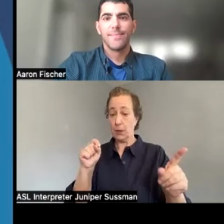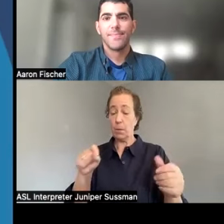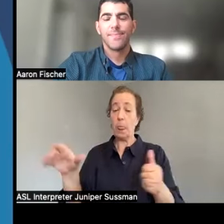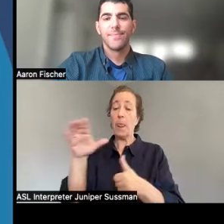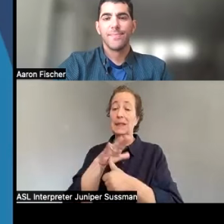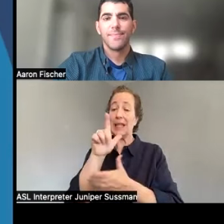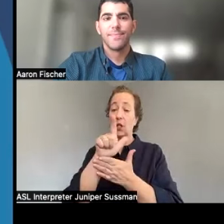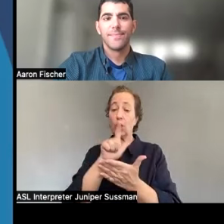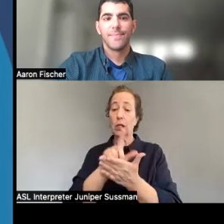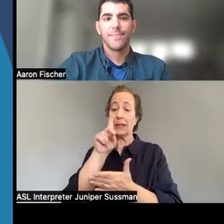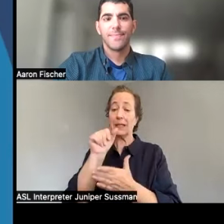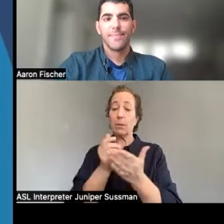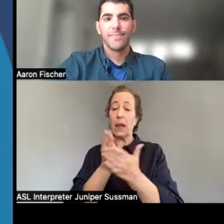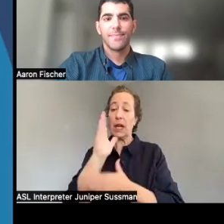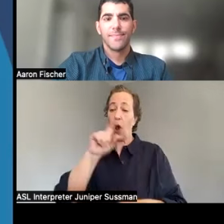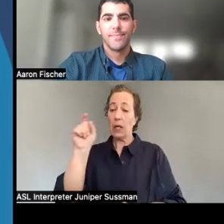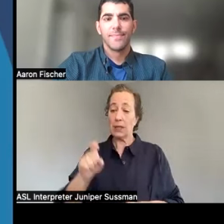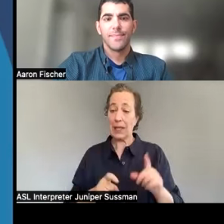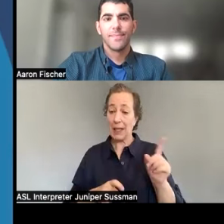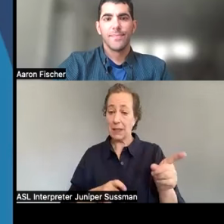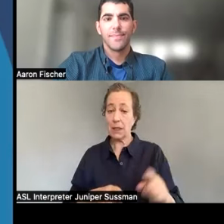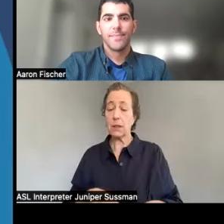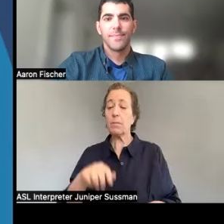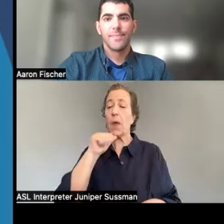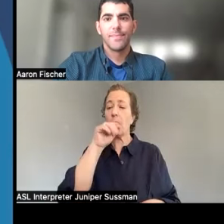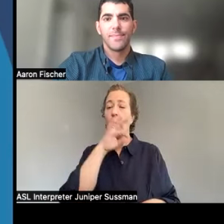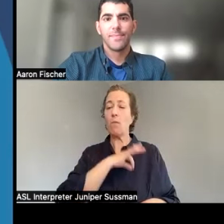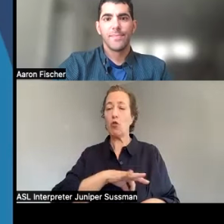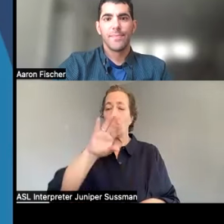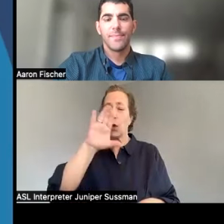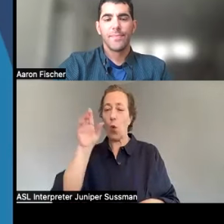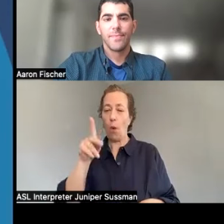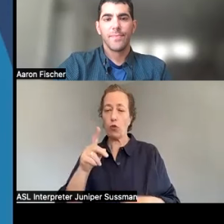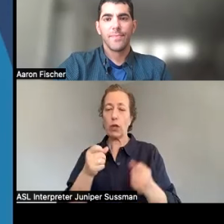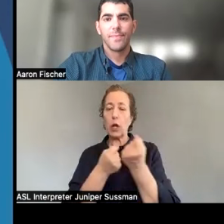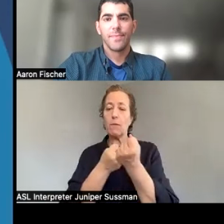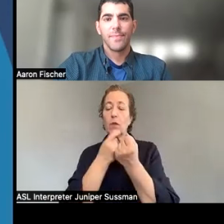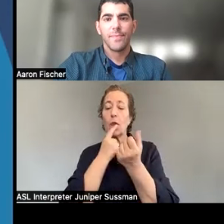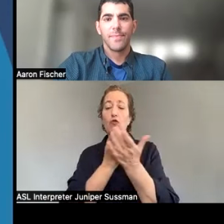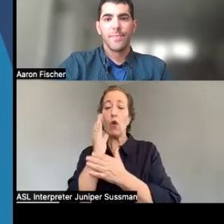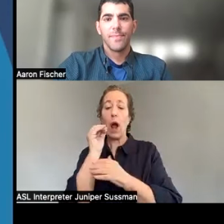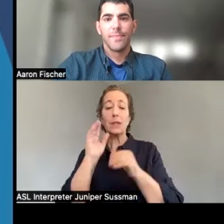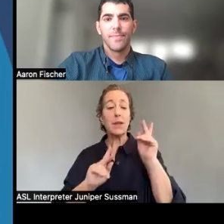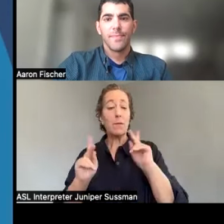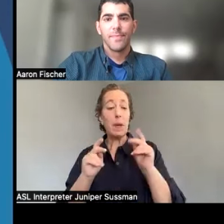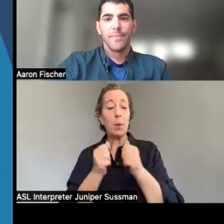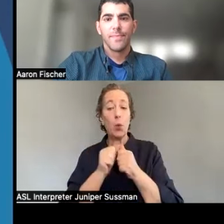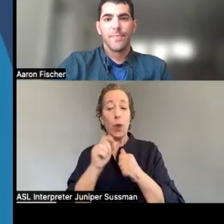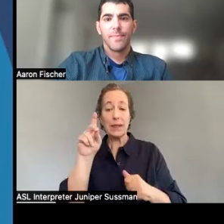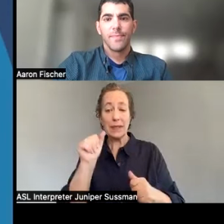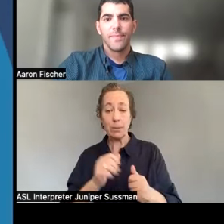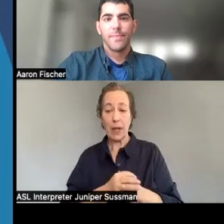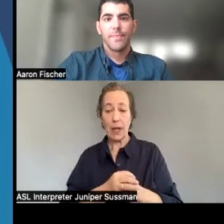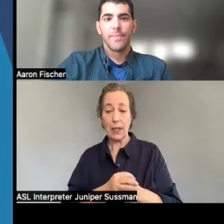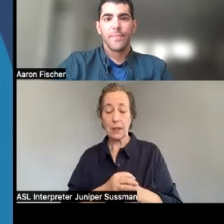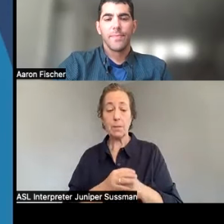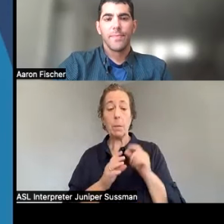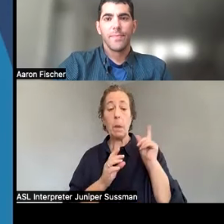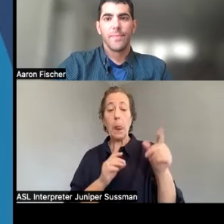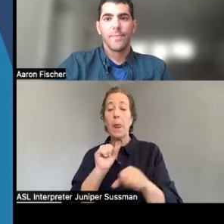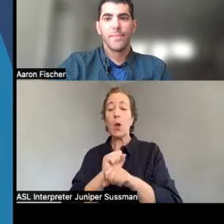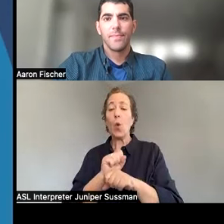at Disability Rights Texas, a nonprofit corporation advocating for the rights of people with disabilities. Brian worked at